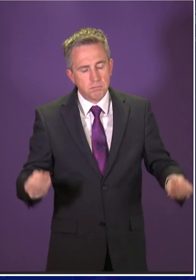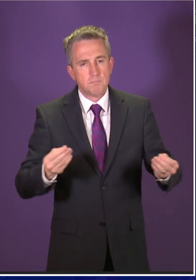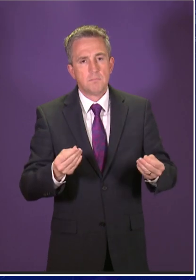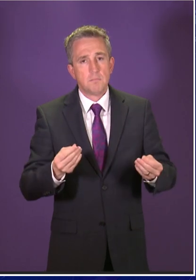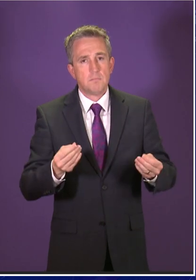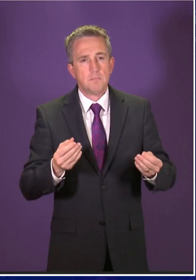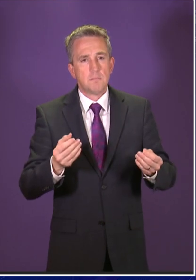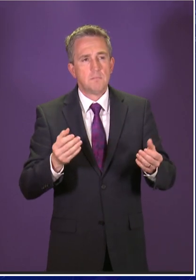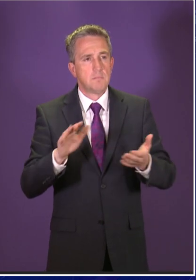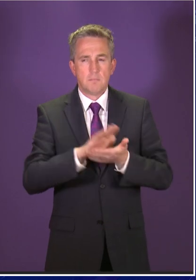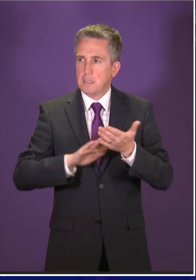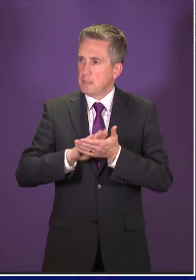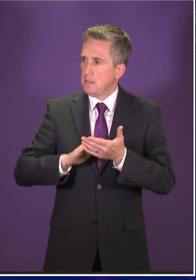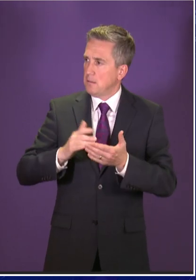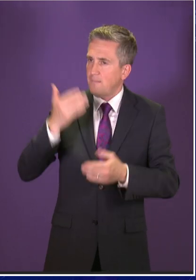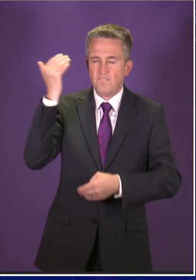no more.